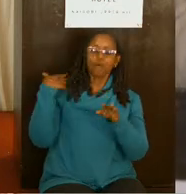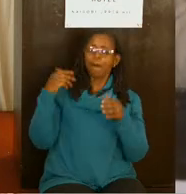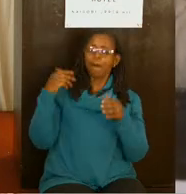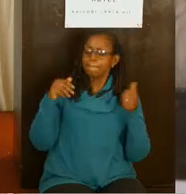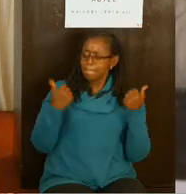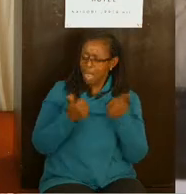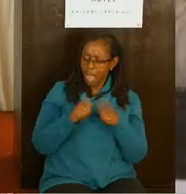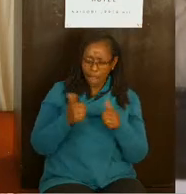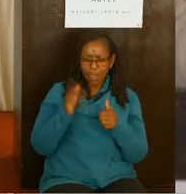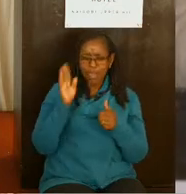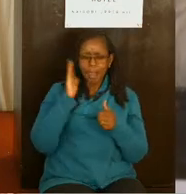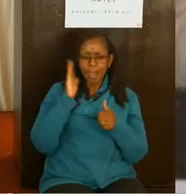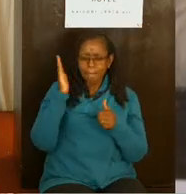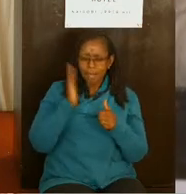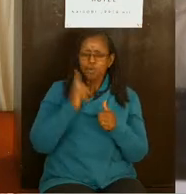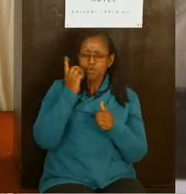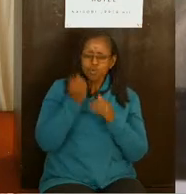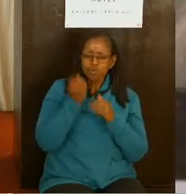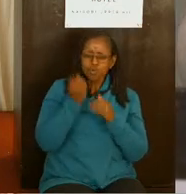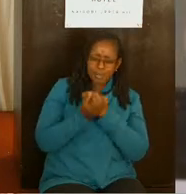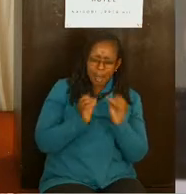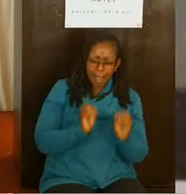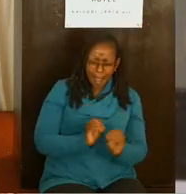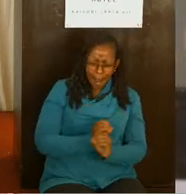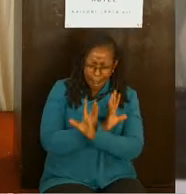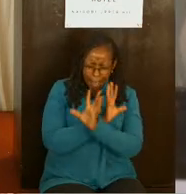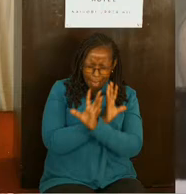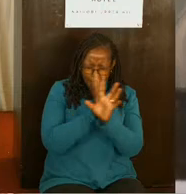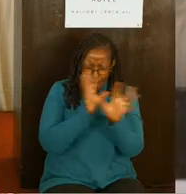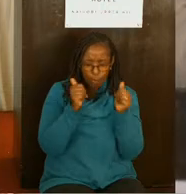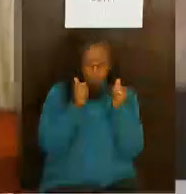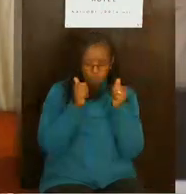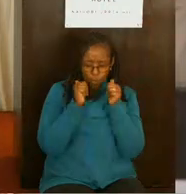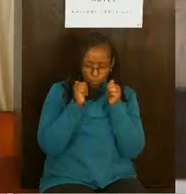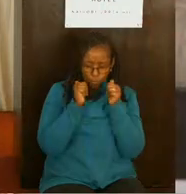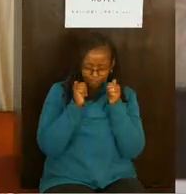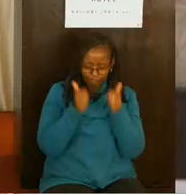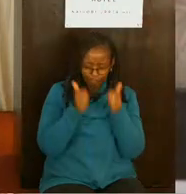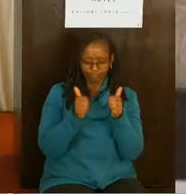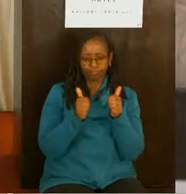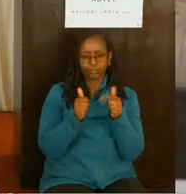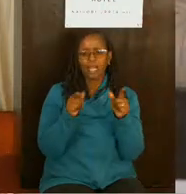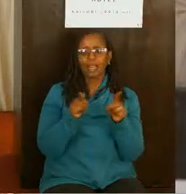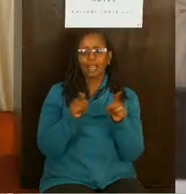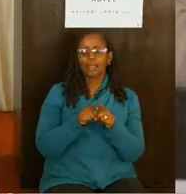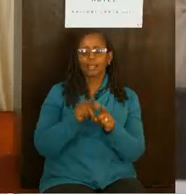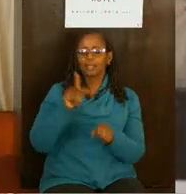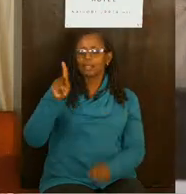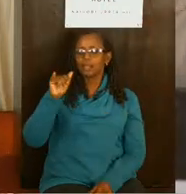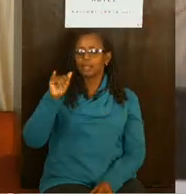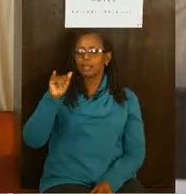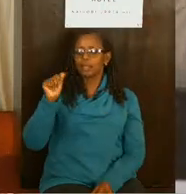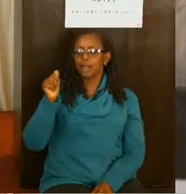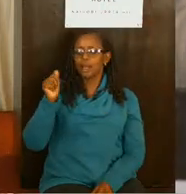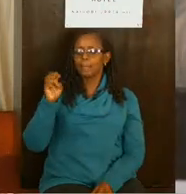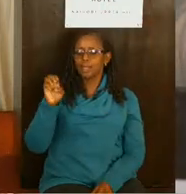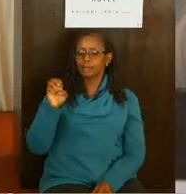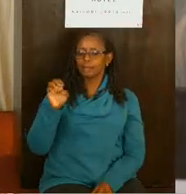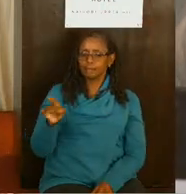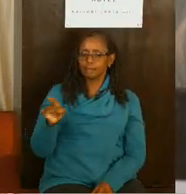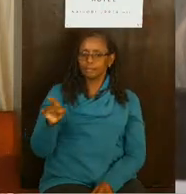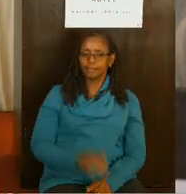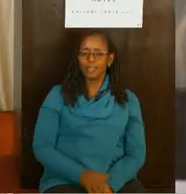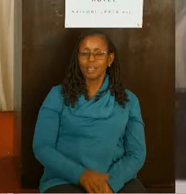it as clearly and as eloquently as that gentleman during that period it is very very